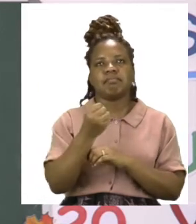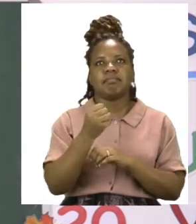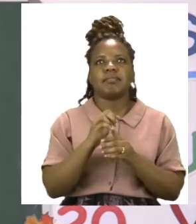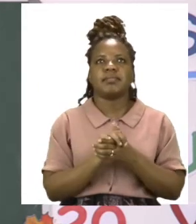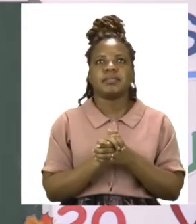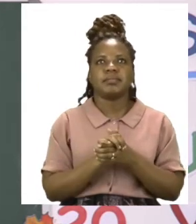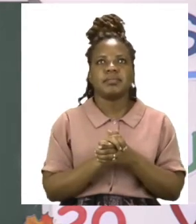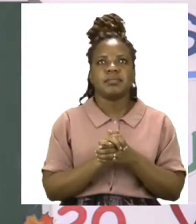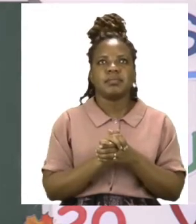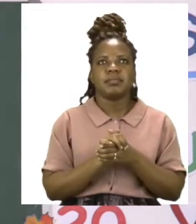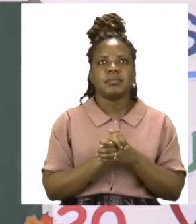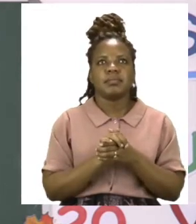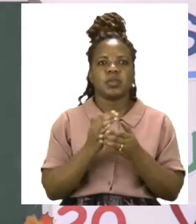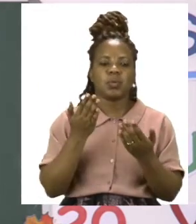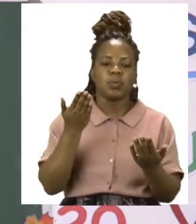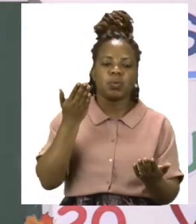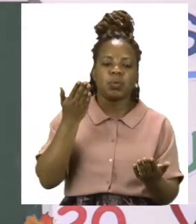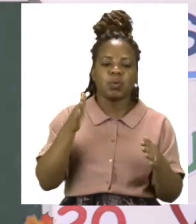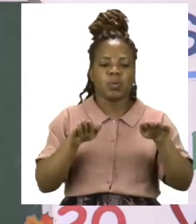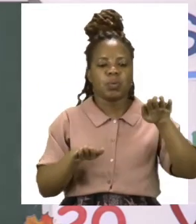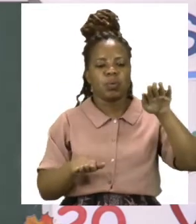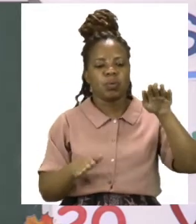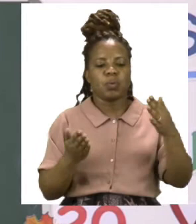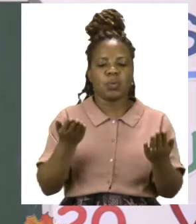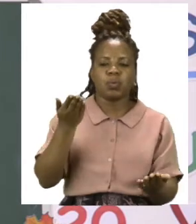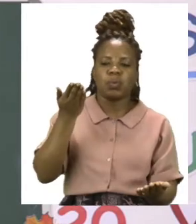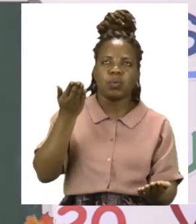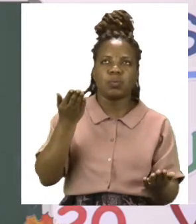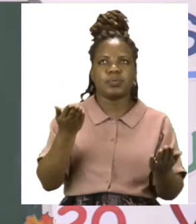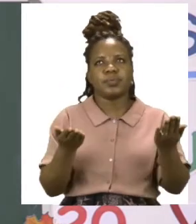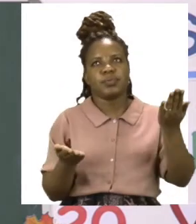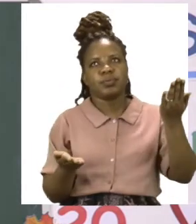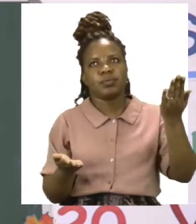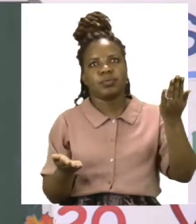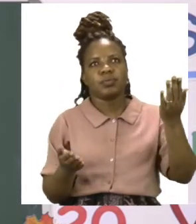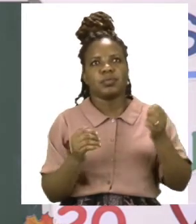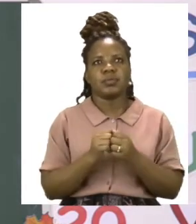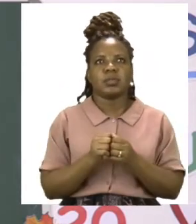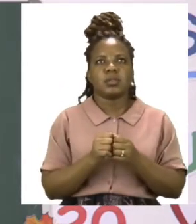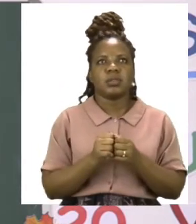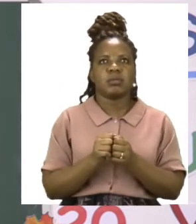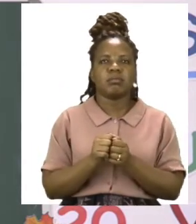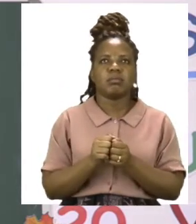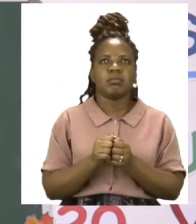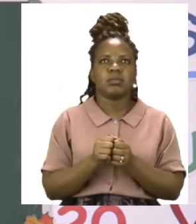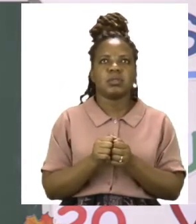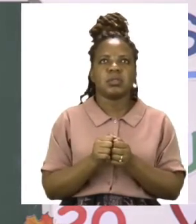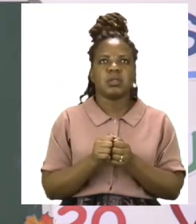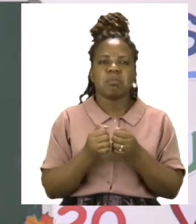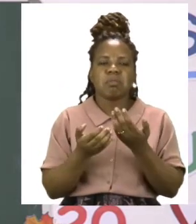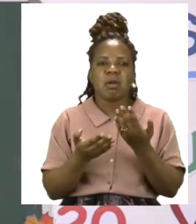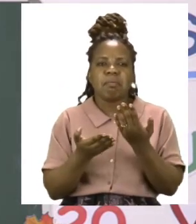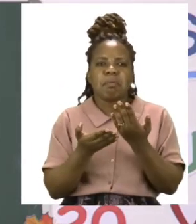One side is going to be heavier, so that means when we're dealing with that side, it's going to be lower. And because the other side